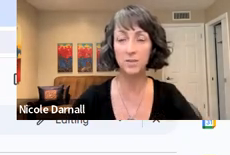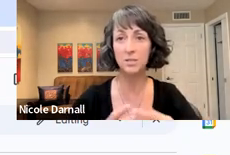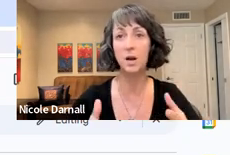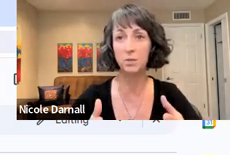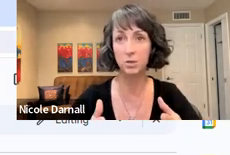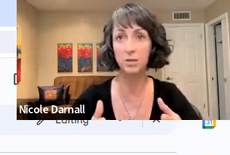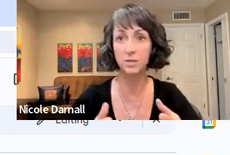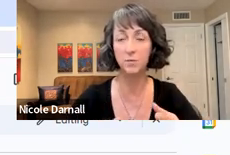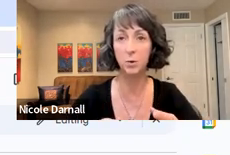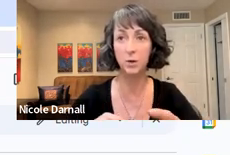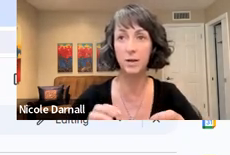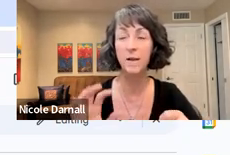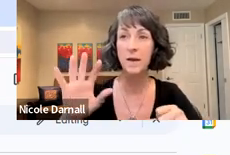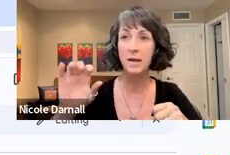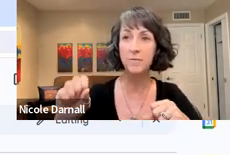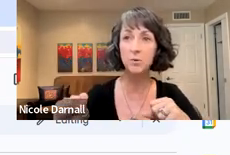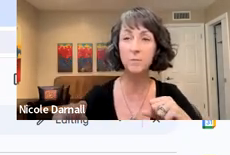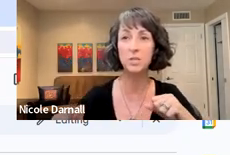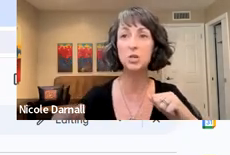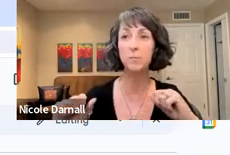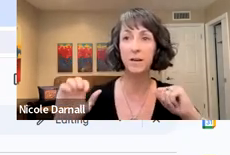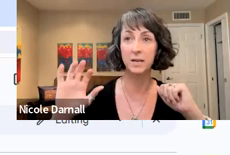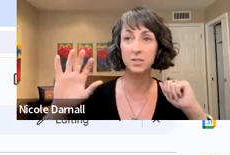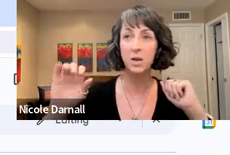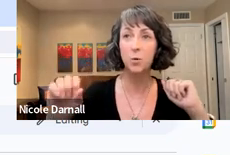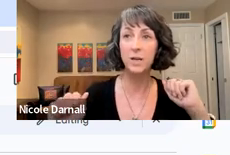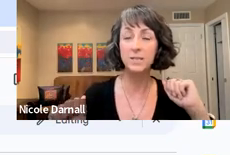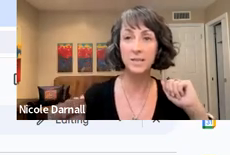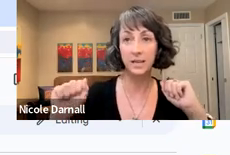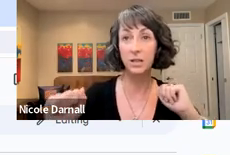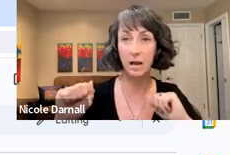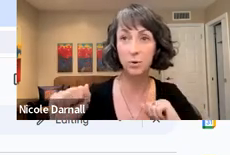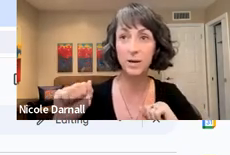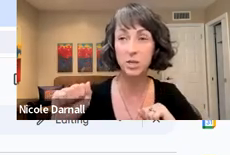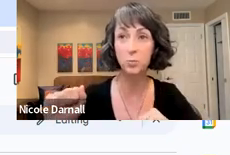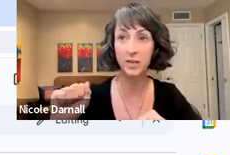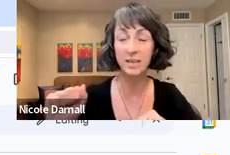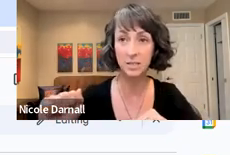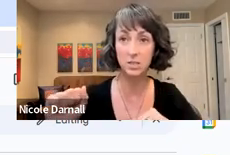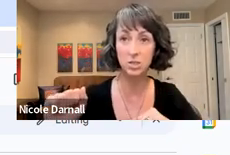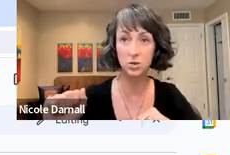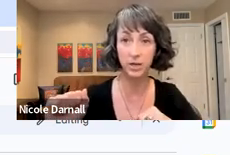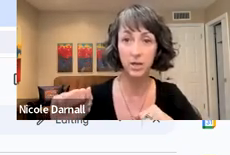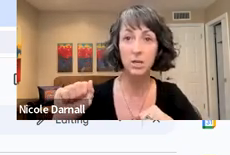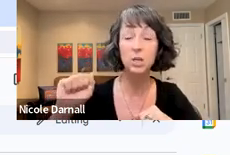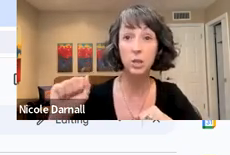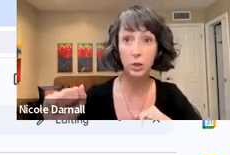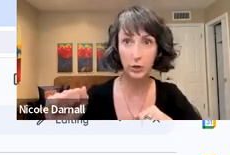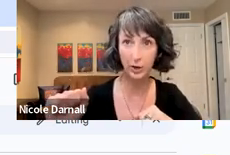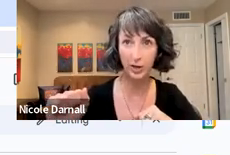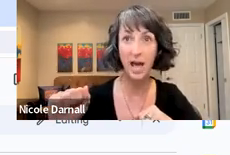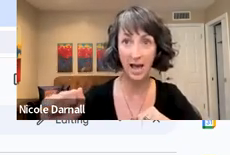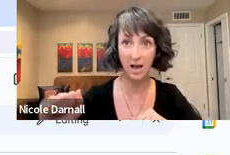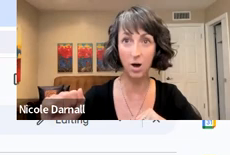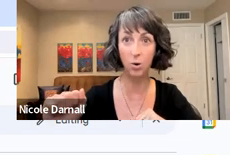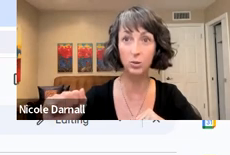moved these opportunities forward. And I view them in two buckets. One is like collaboration with industry to